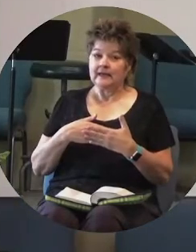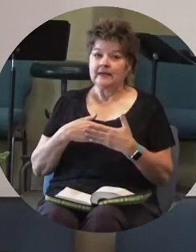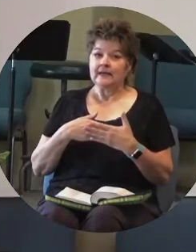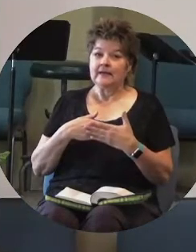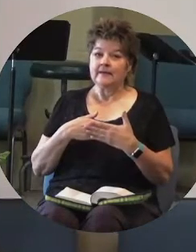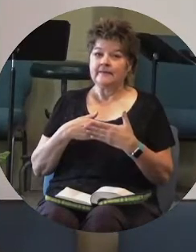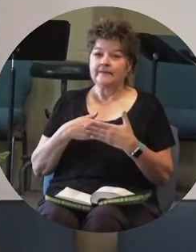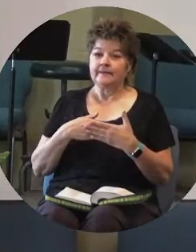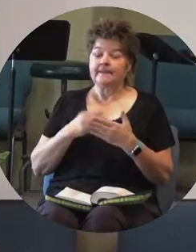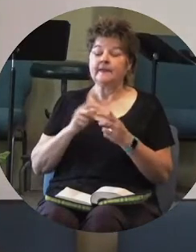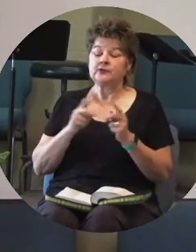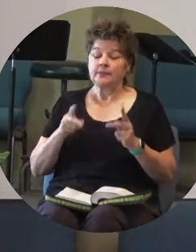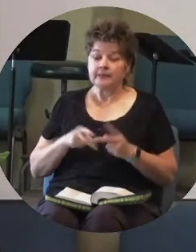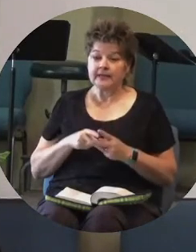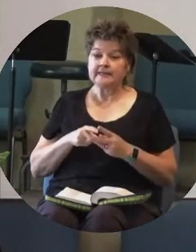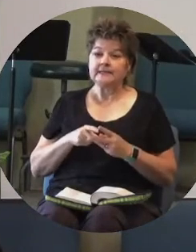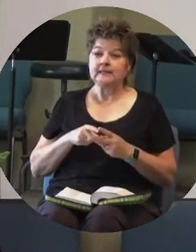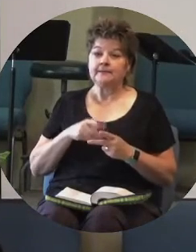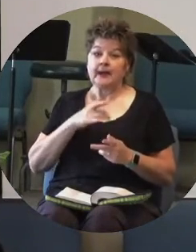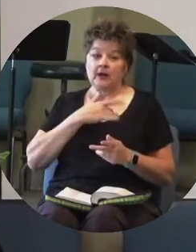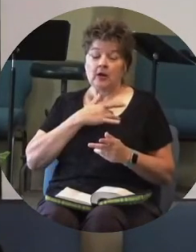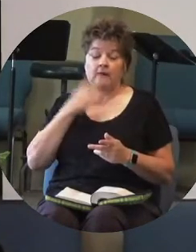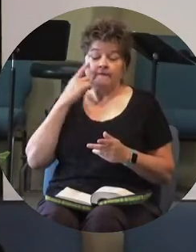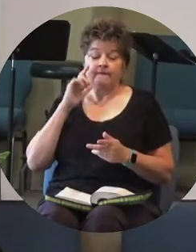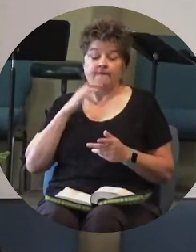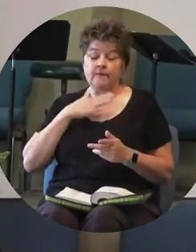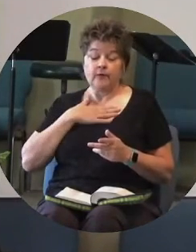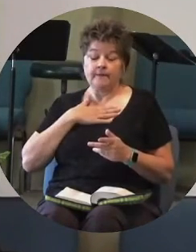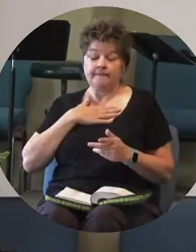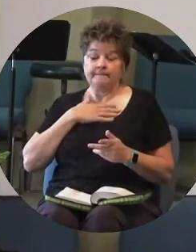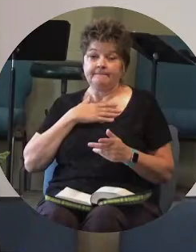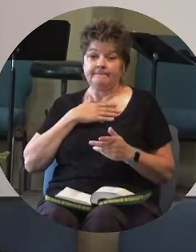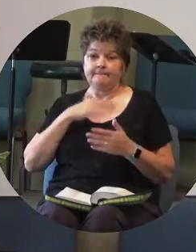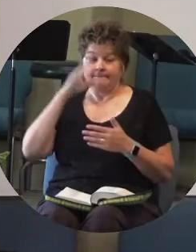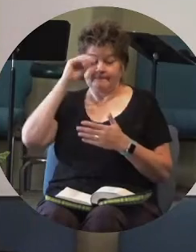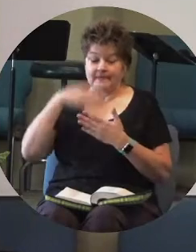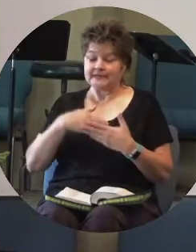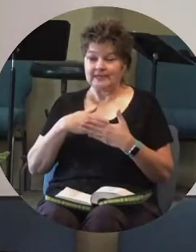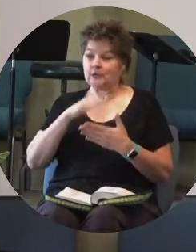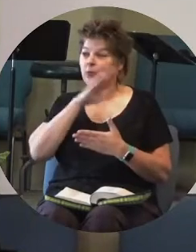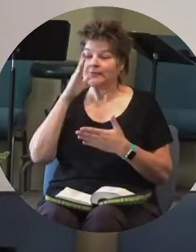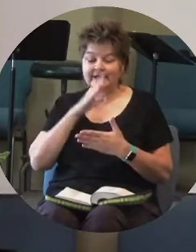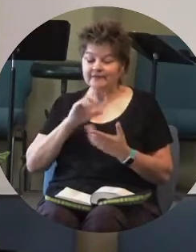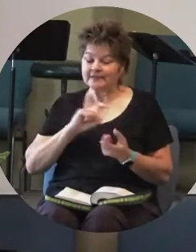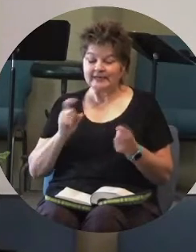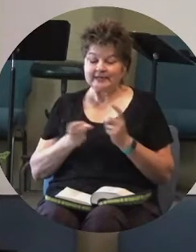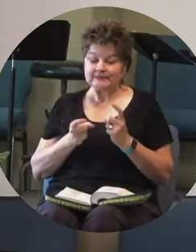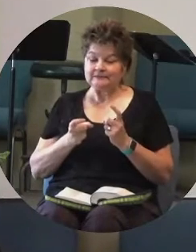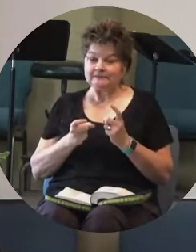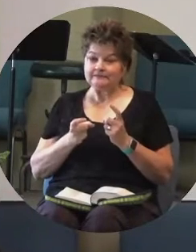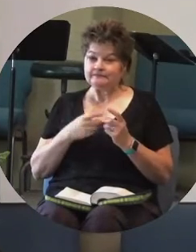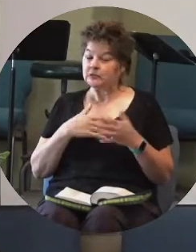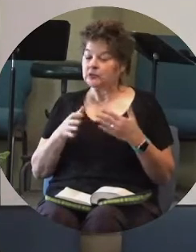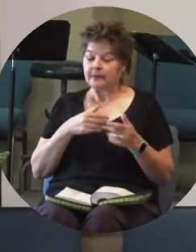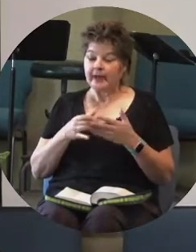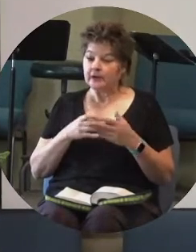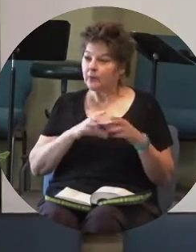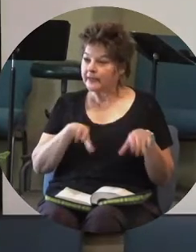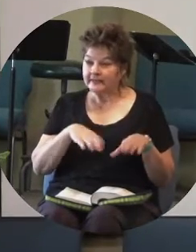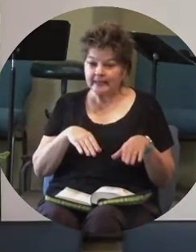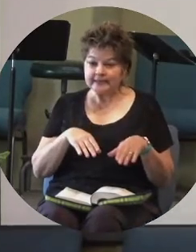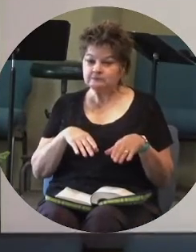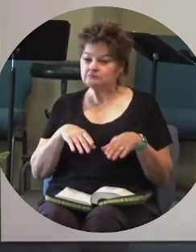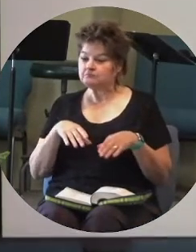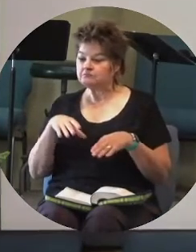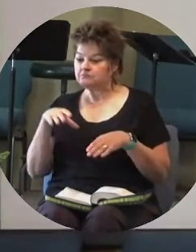there's a place in my heart for my son that will never change. No matter what he does, no matter the choices he